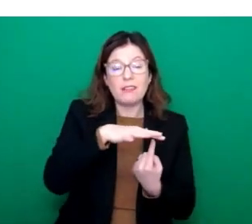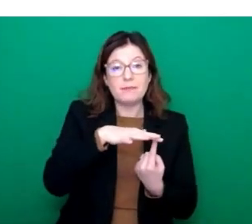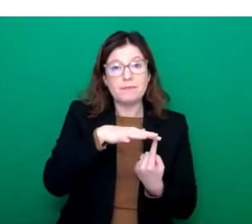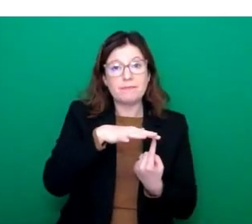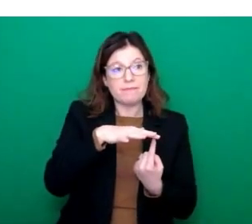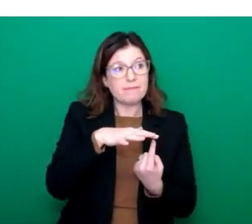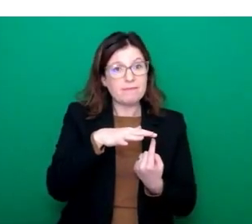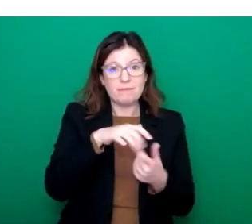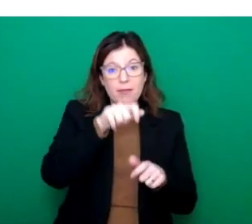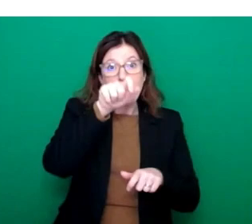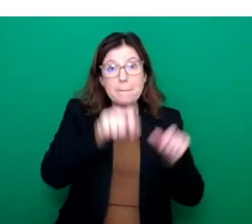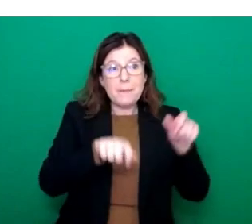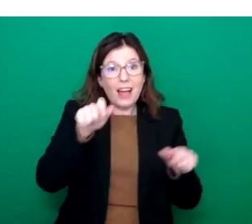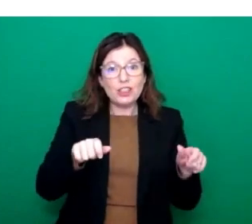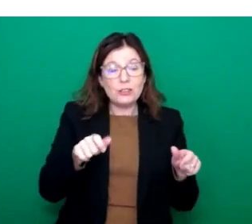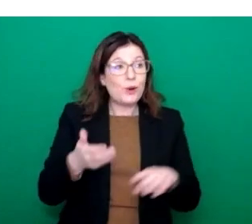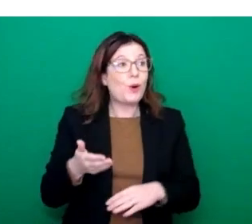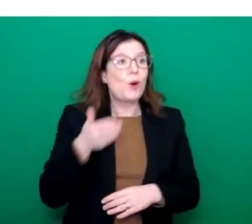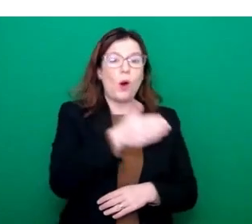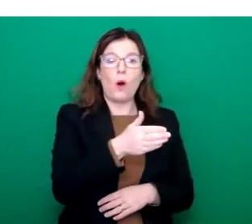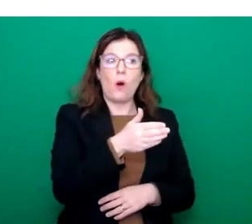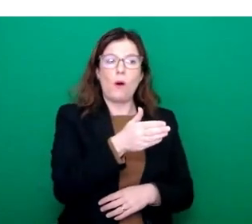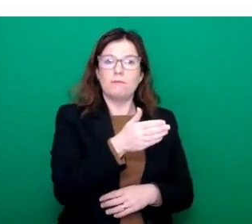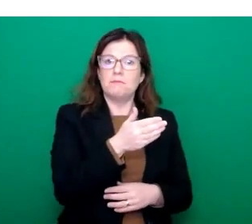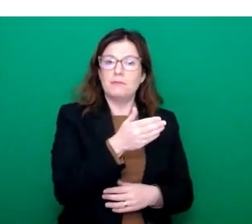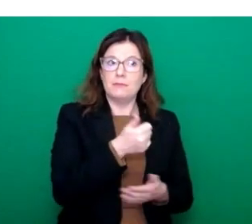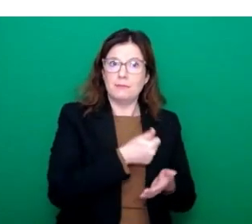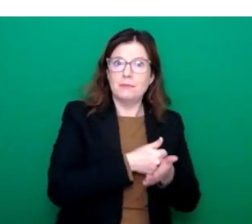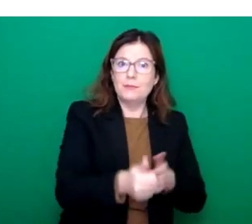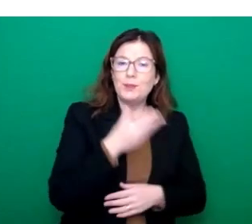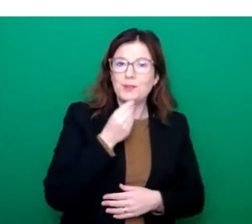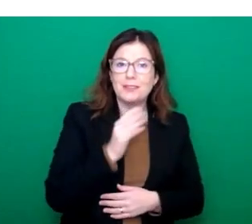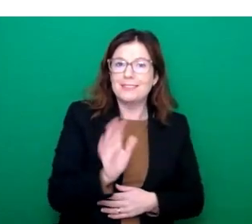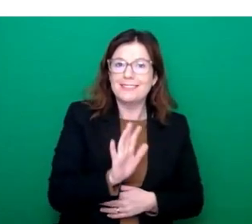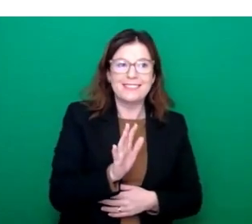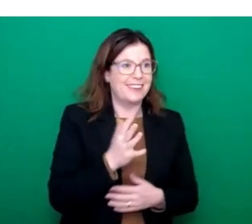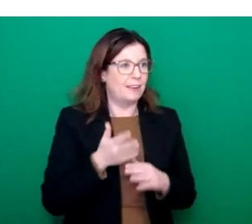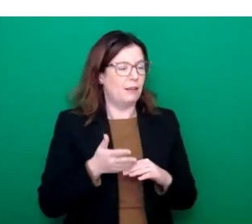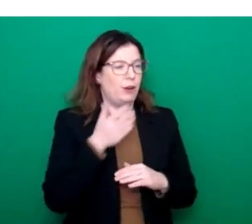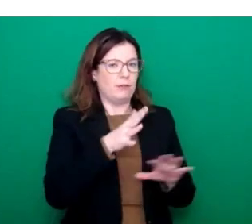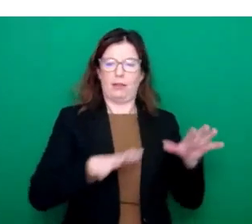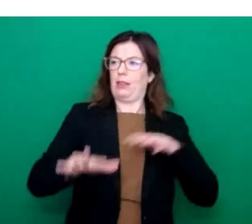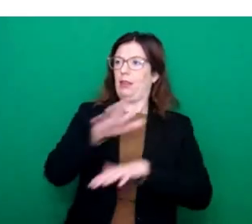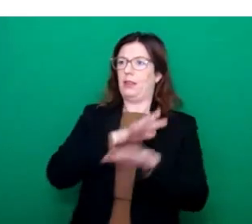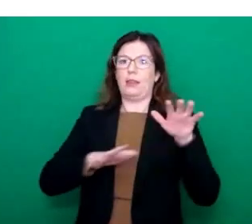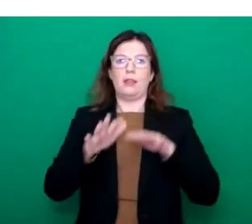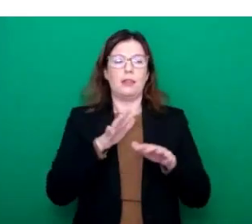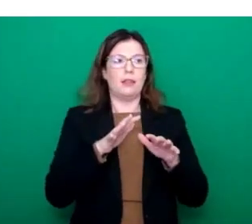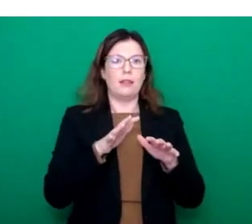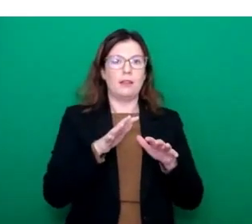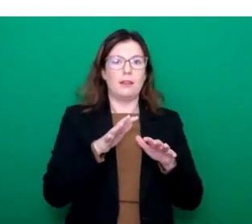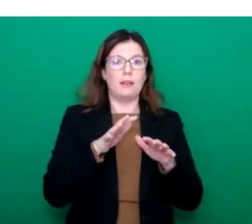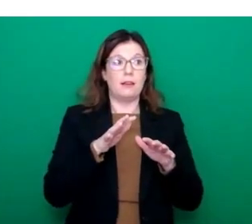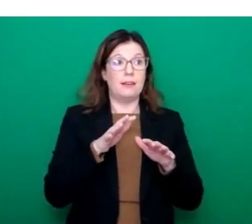many patients, I would suggest, is an alien environment. And as I touched on before, when that process has actually started and you are